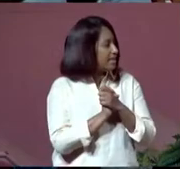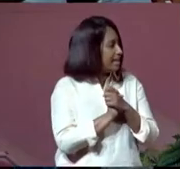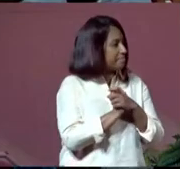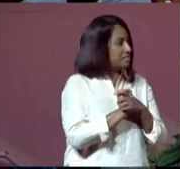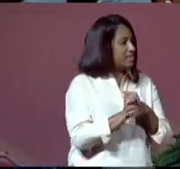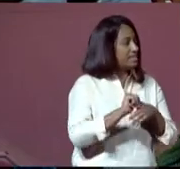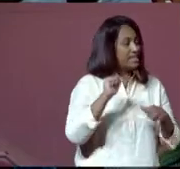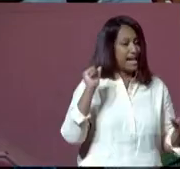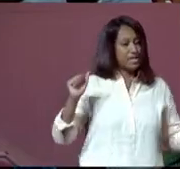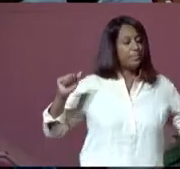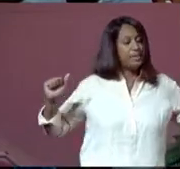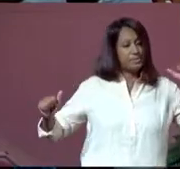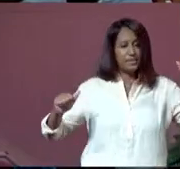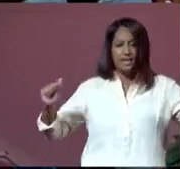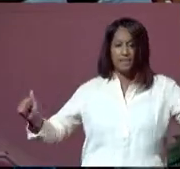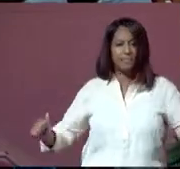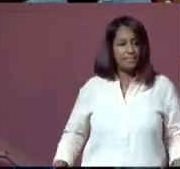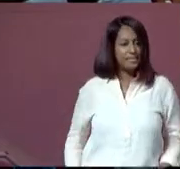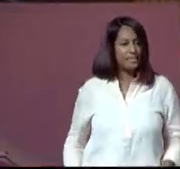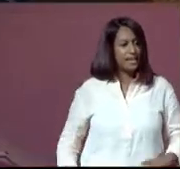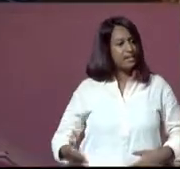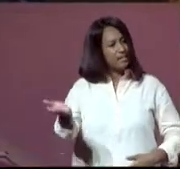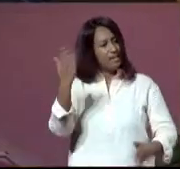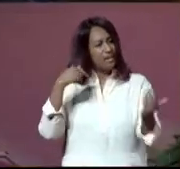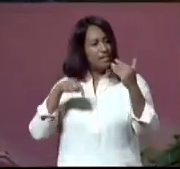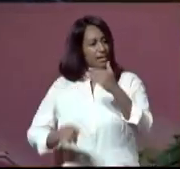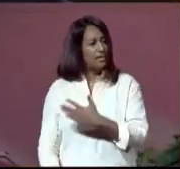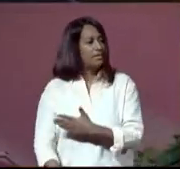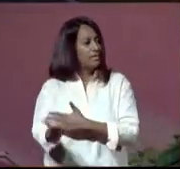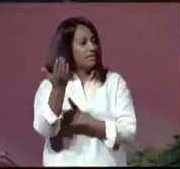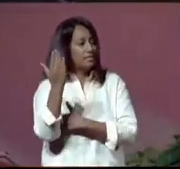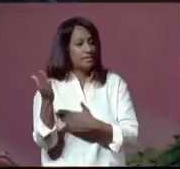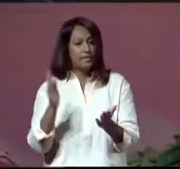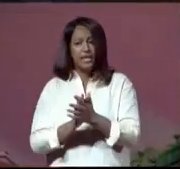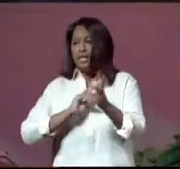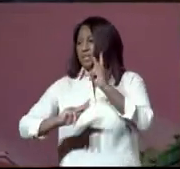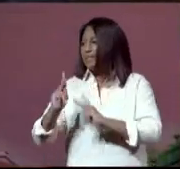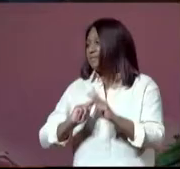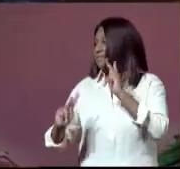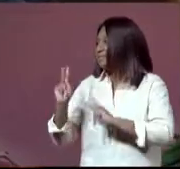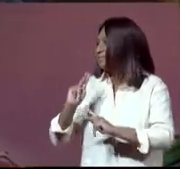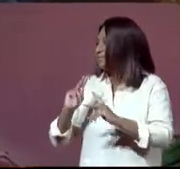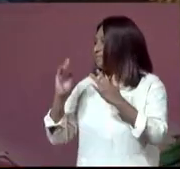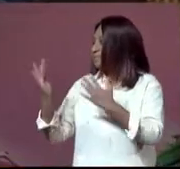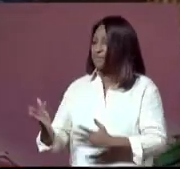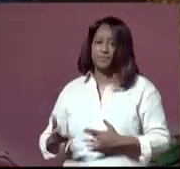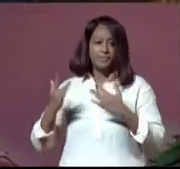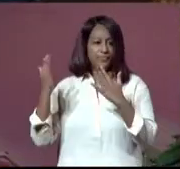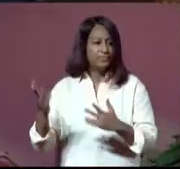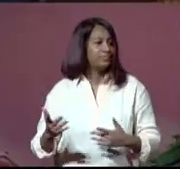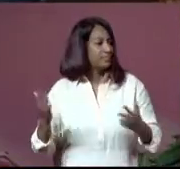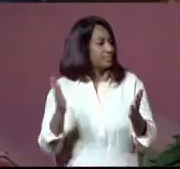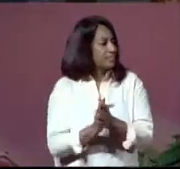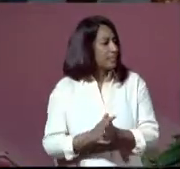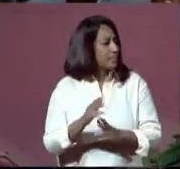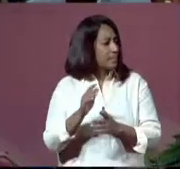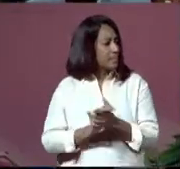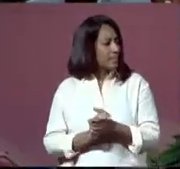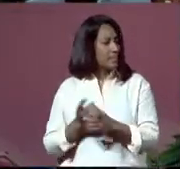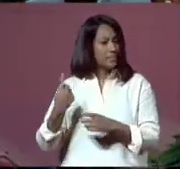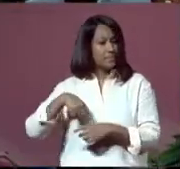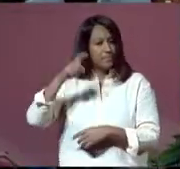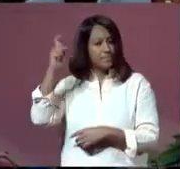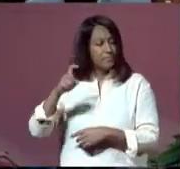Yes. Come on this morning. Come on. A harvest is waiting. A harvest is waiting. Come on.